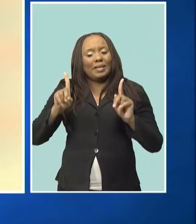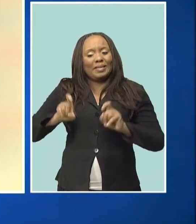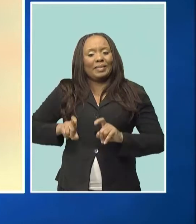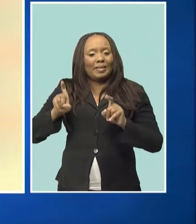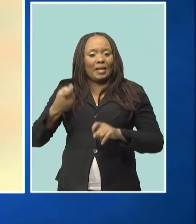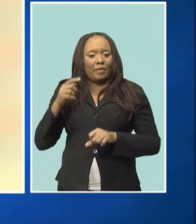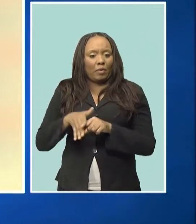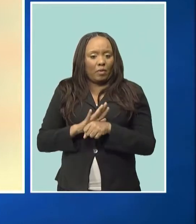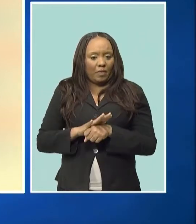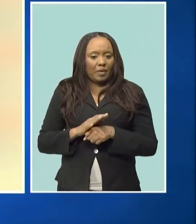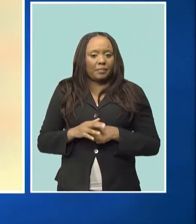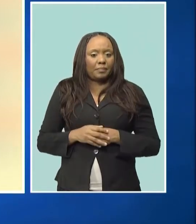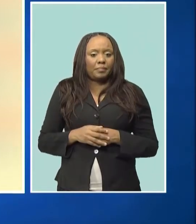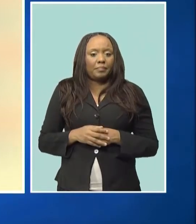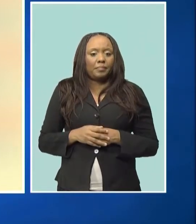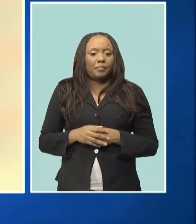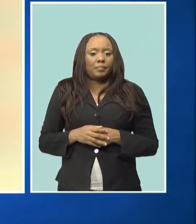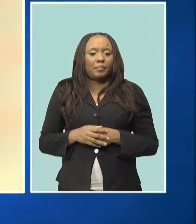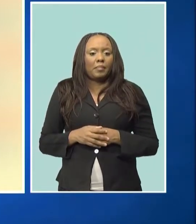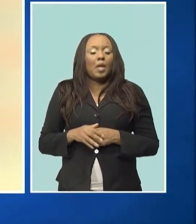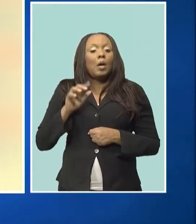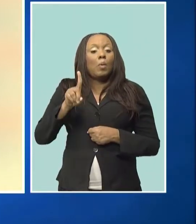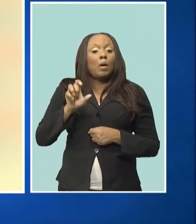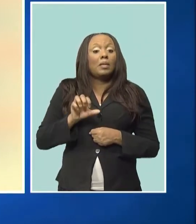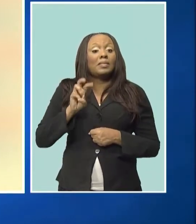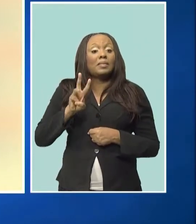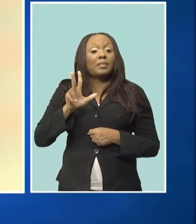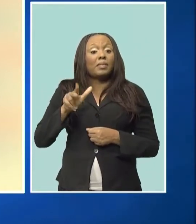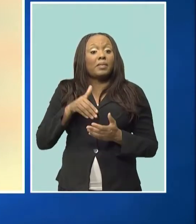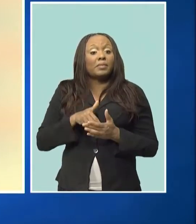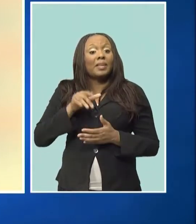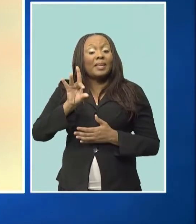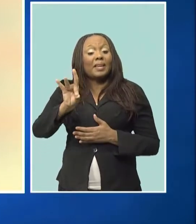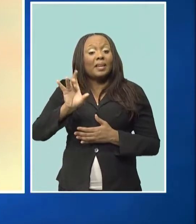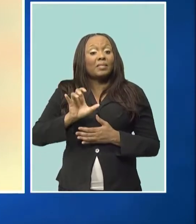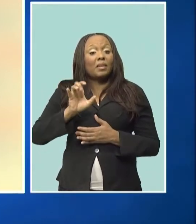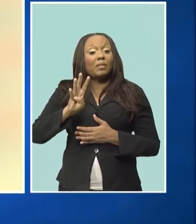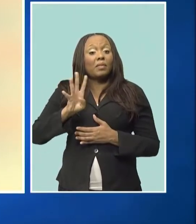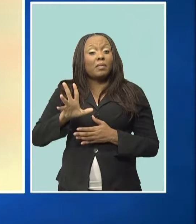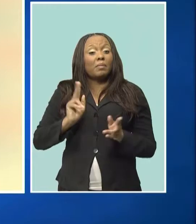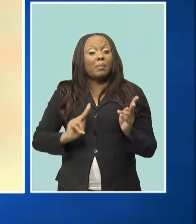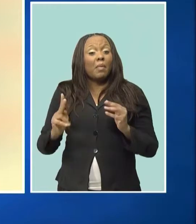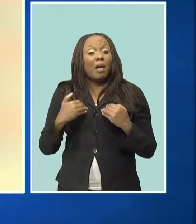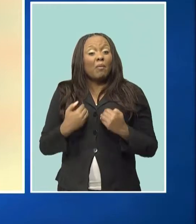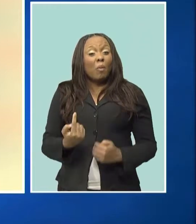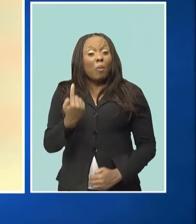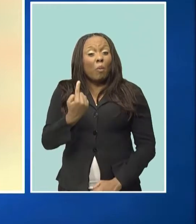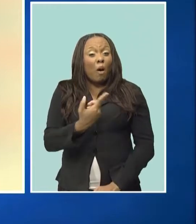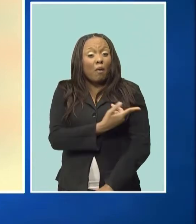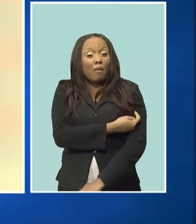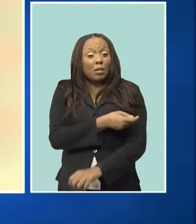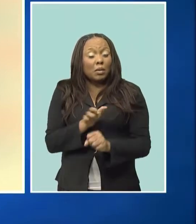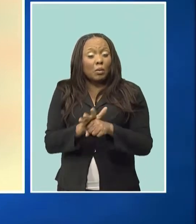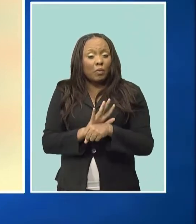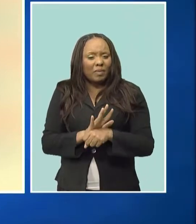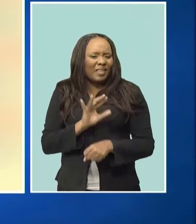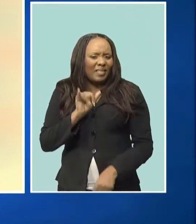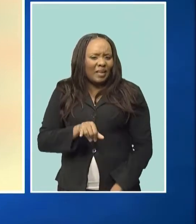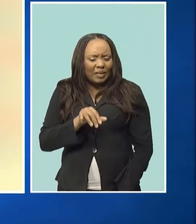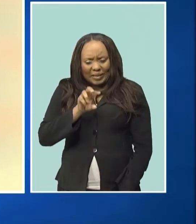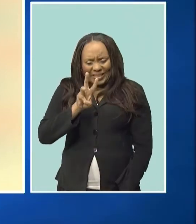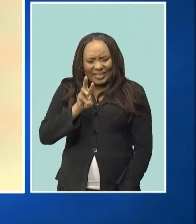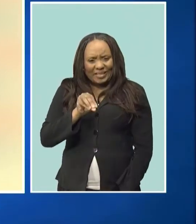163,845 people have received at least 1 dose of the COVID-19 vaccine, or 60.5% of the population, while